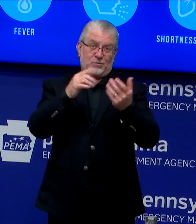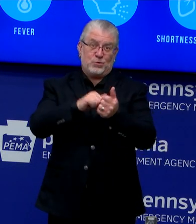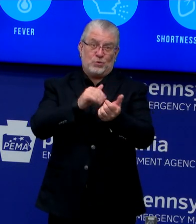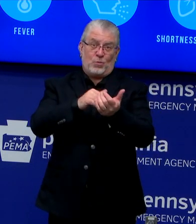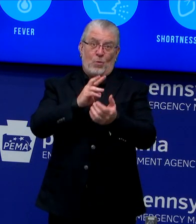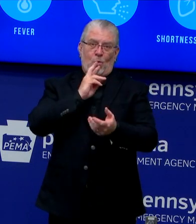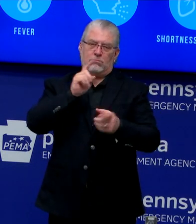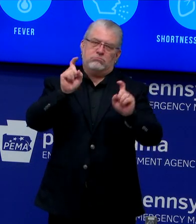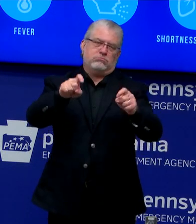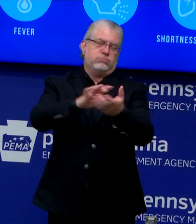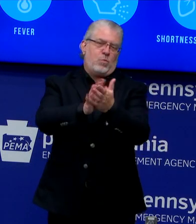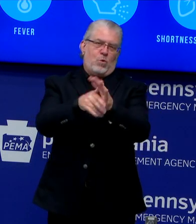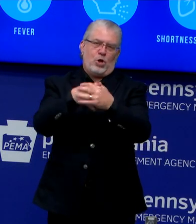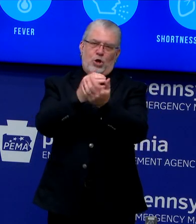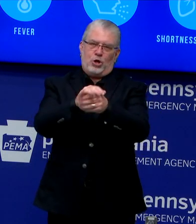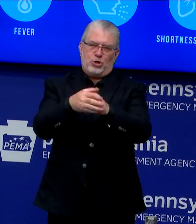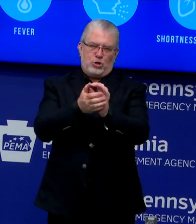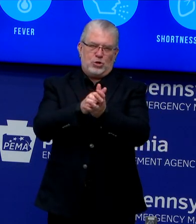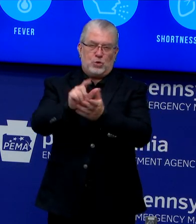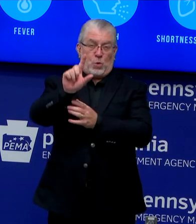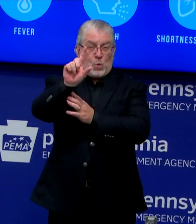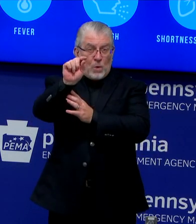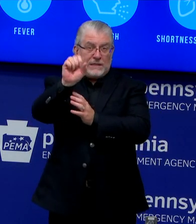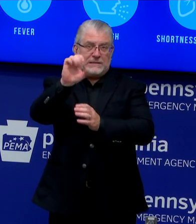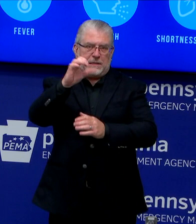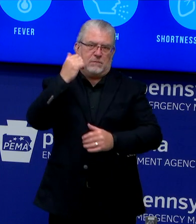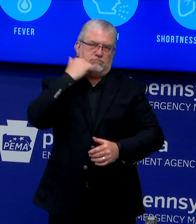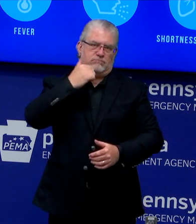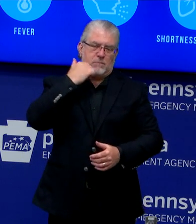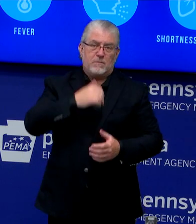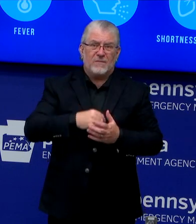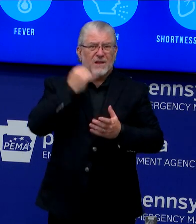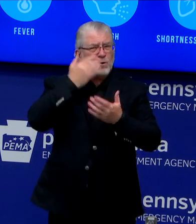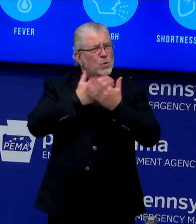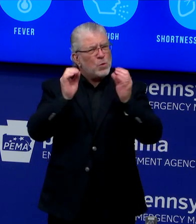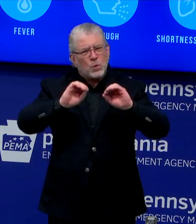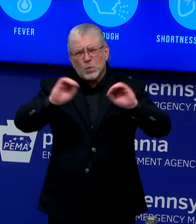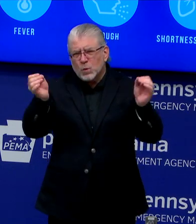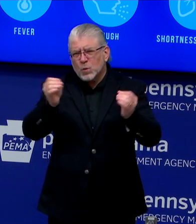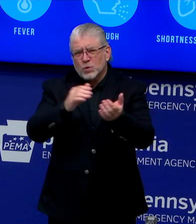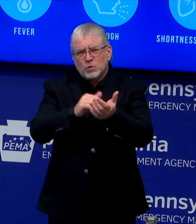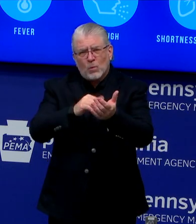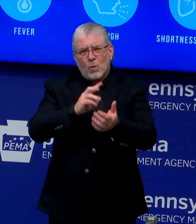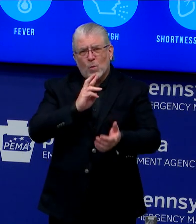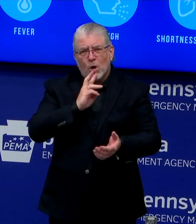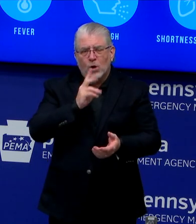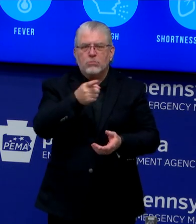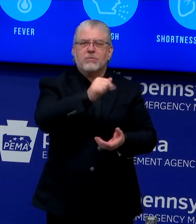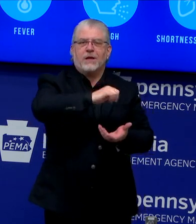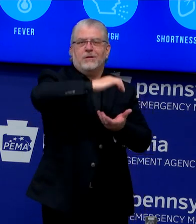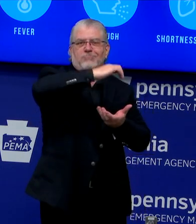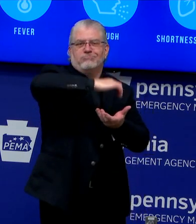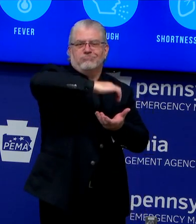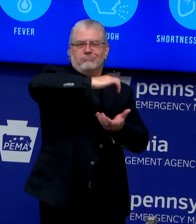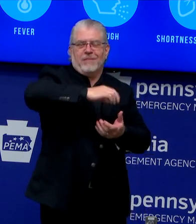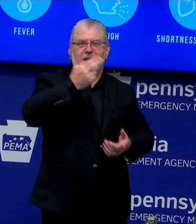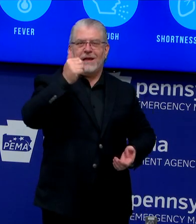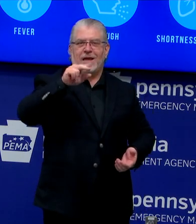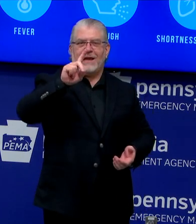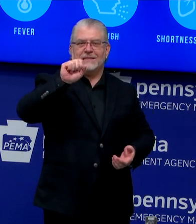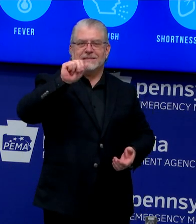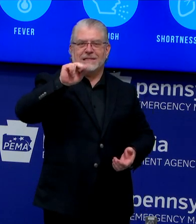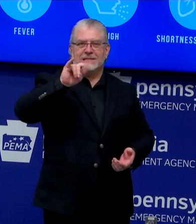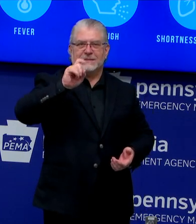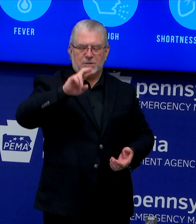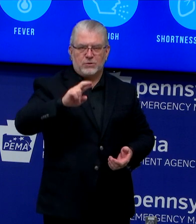sanitizer if soap and water are not available. Cover any coughs or sneezes with your elbow and not with your hands. Don't touch